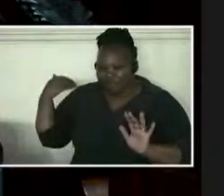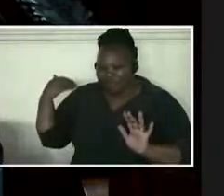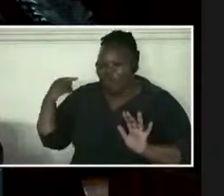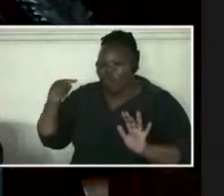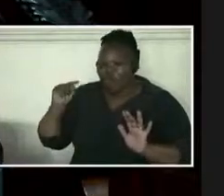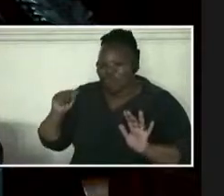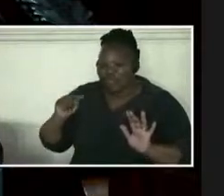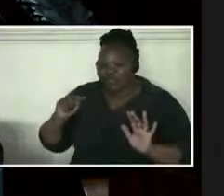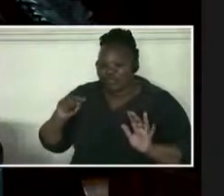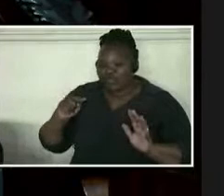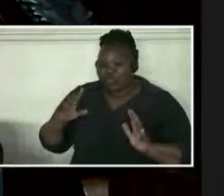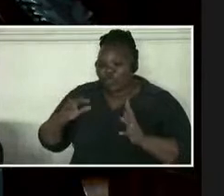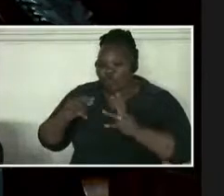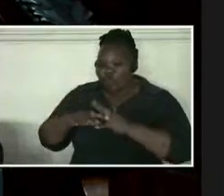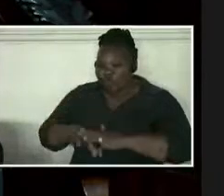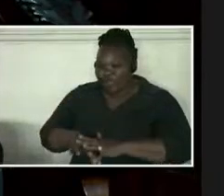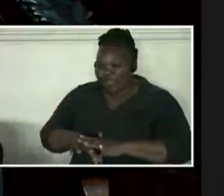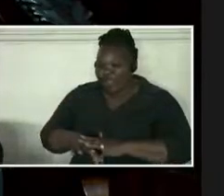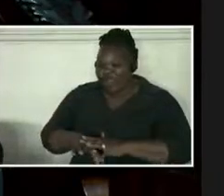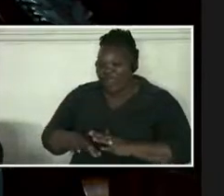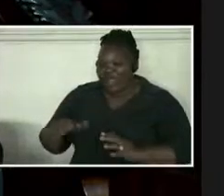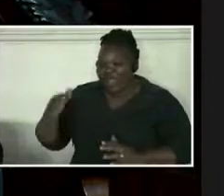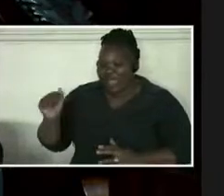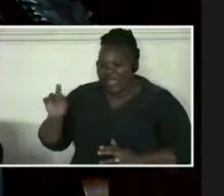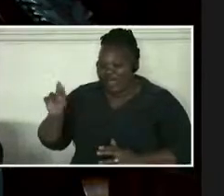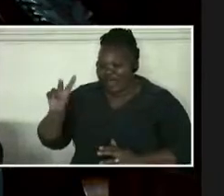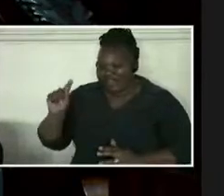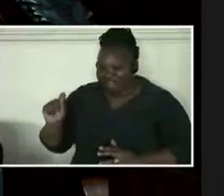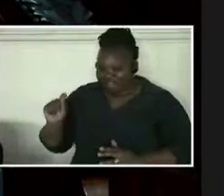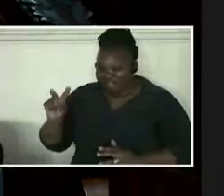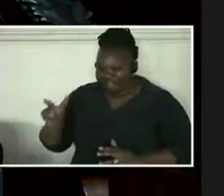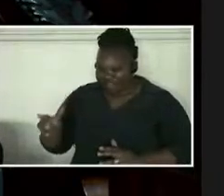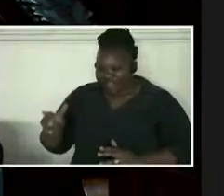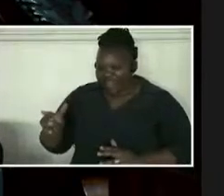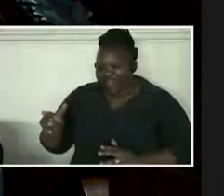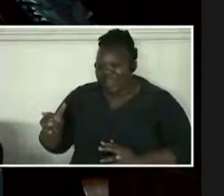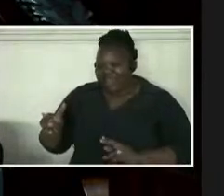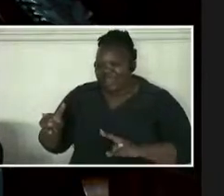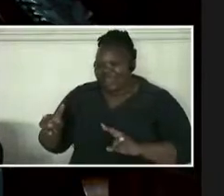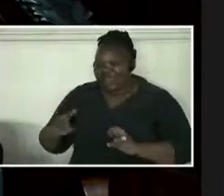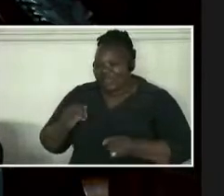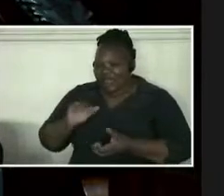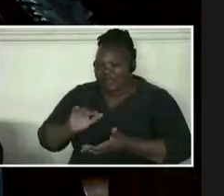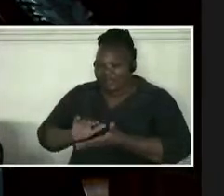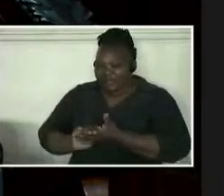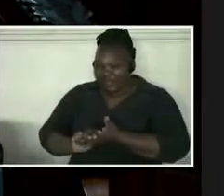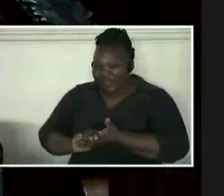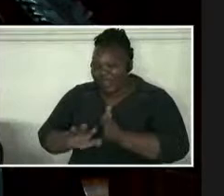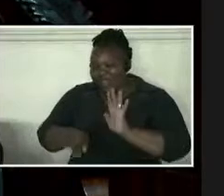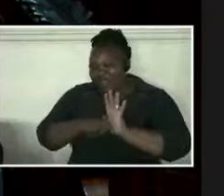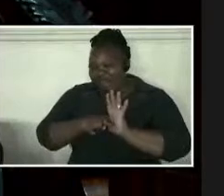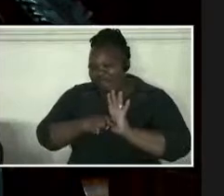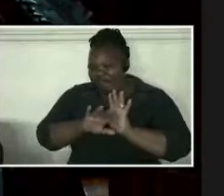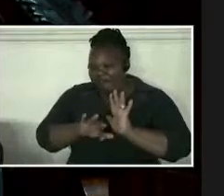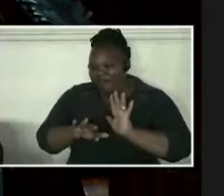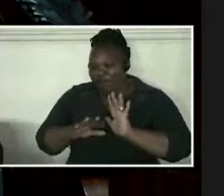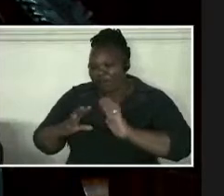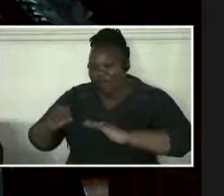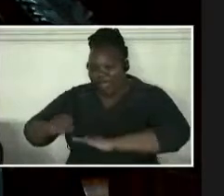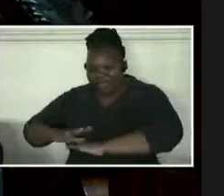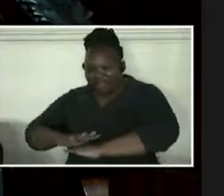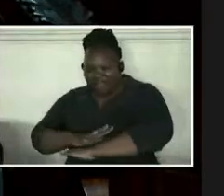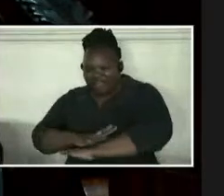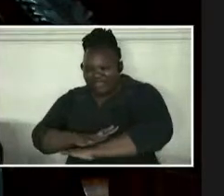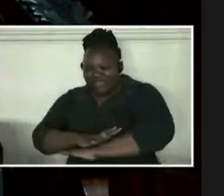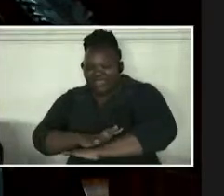a combination of anti-hiv medication prep prep that keeps hiv-negative people from getting the virus it is important to